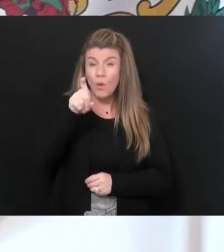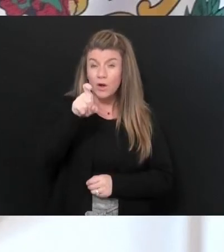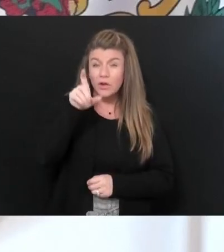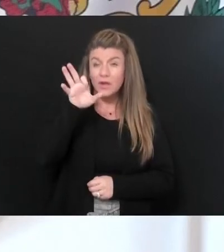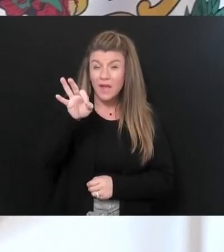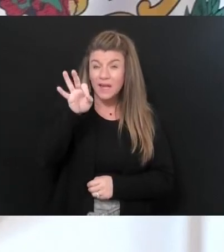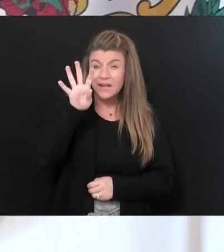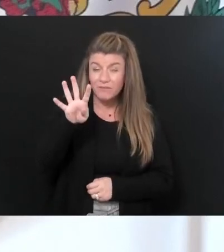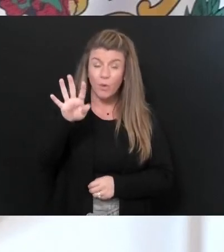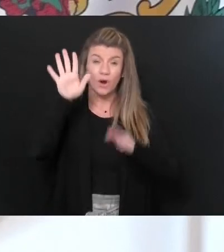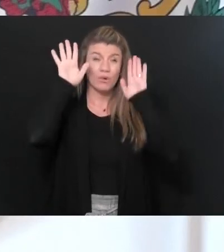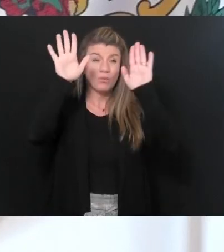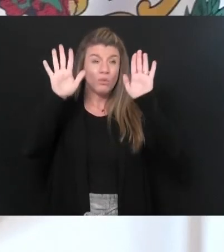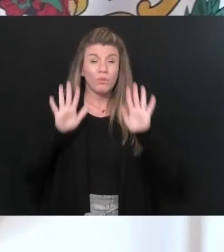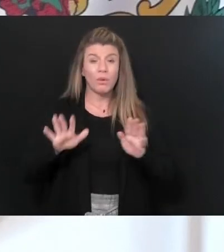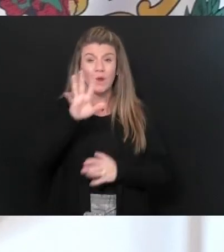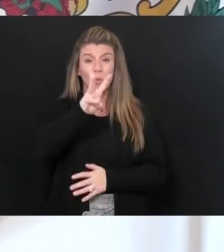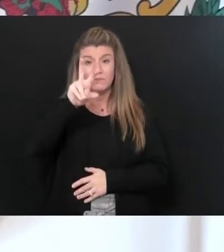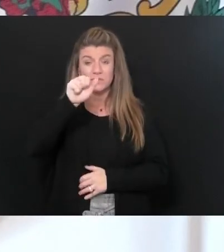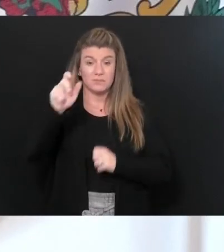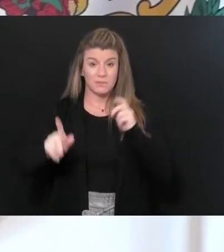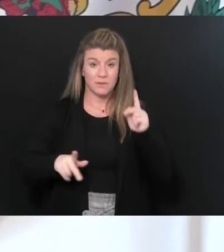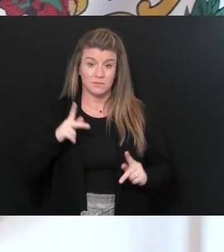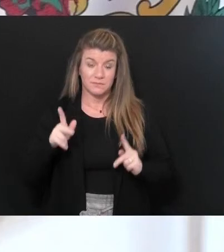1,194 great West Virginians.